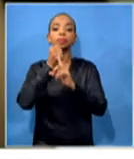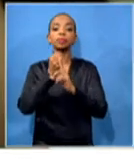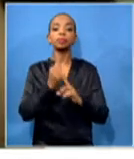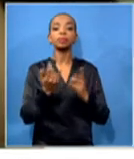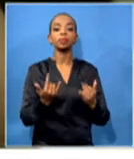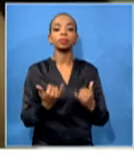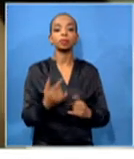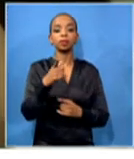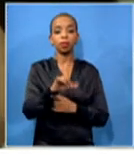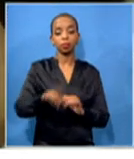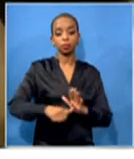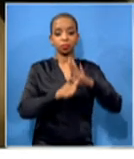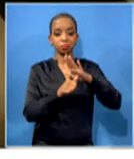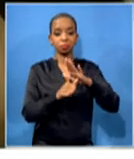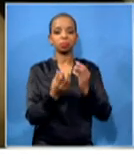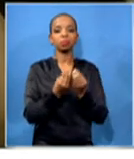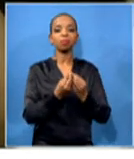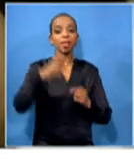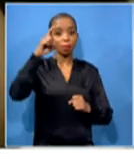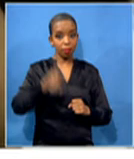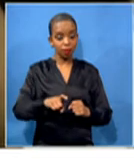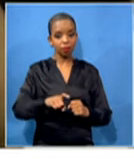mix that must be closely